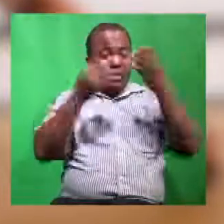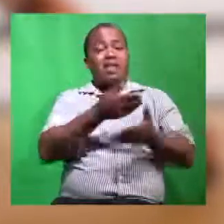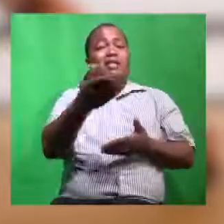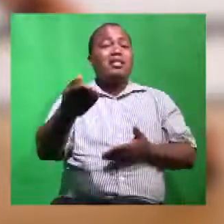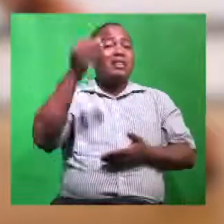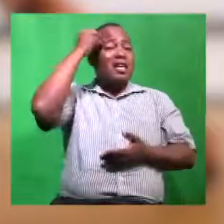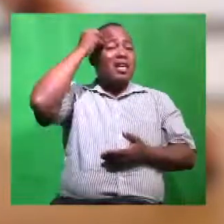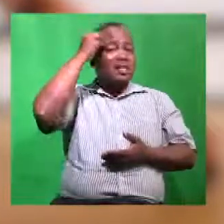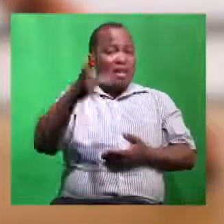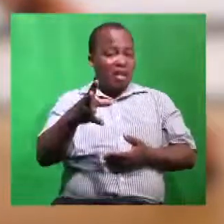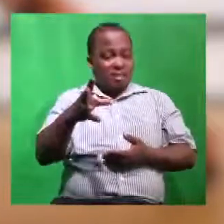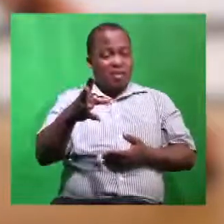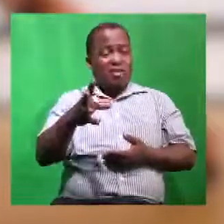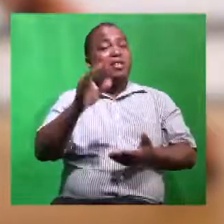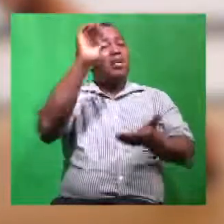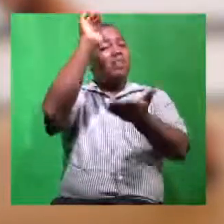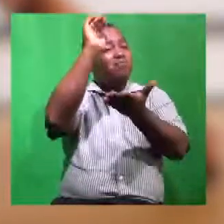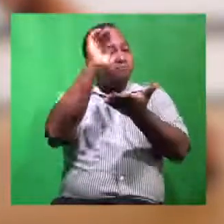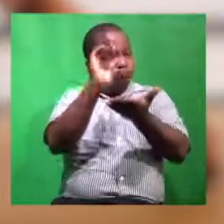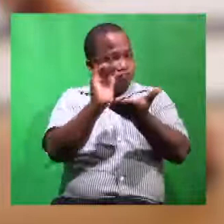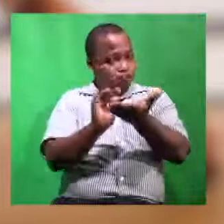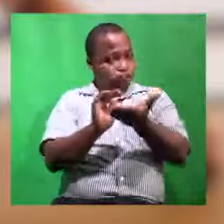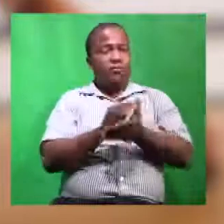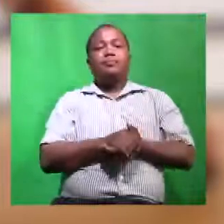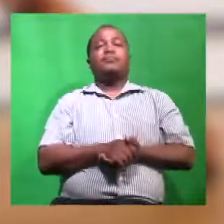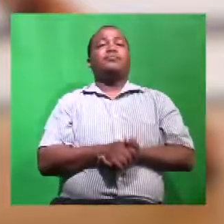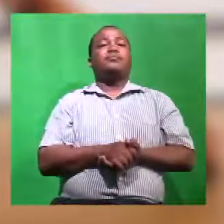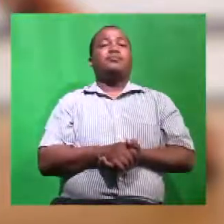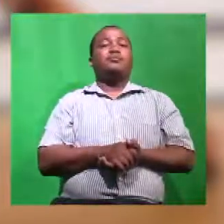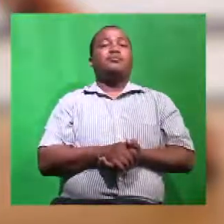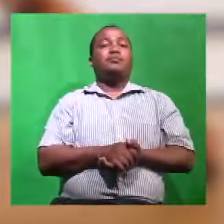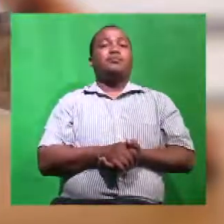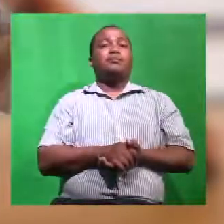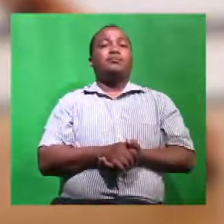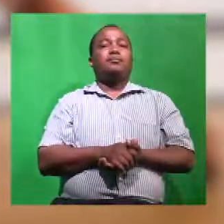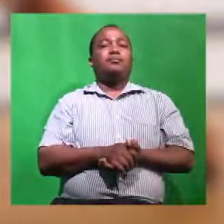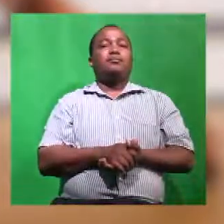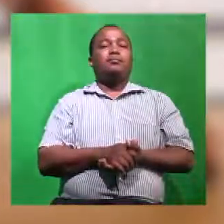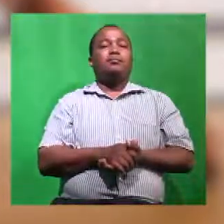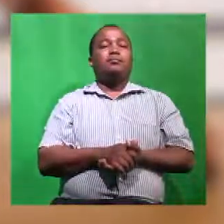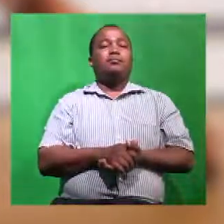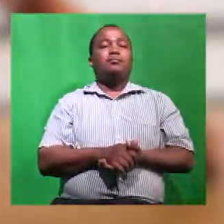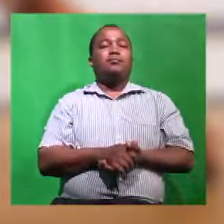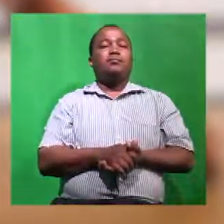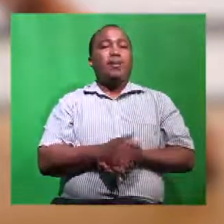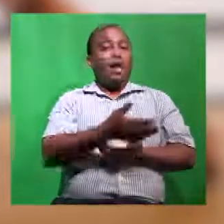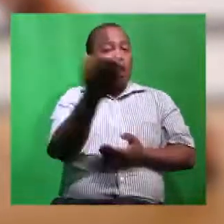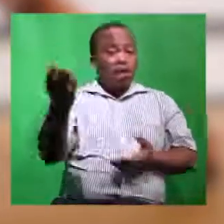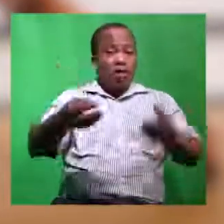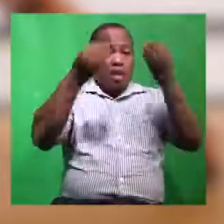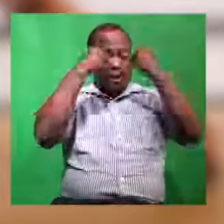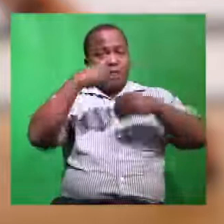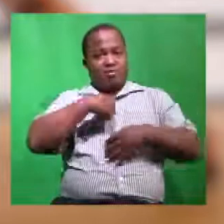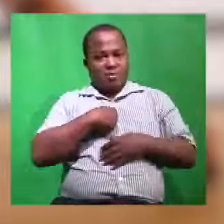the ignorance for a number of women in the society will be avoided, will be diminished as you educate